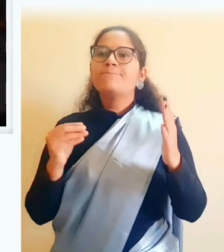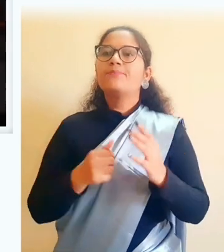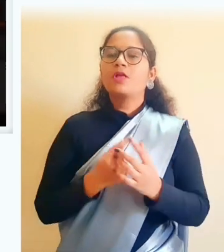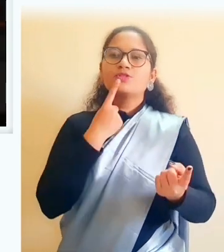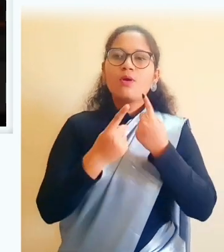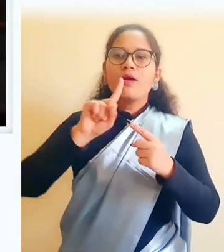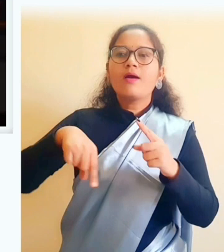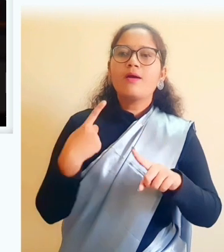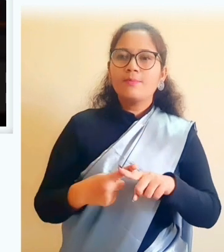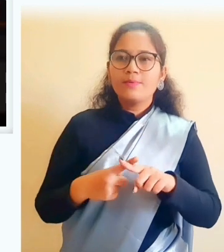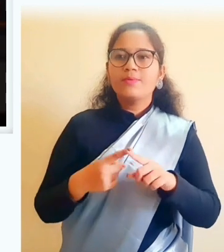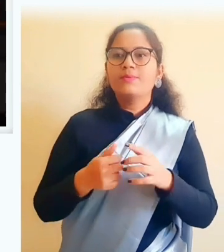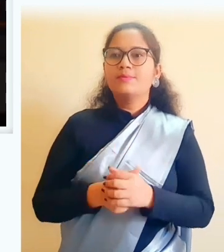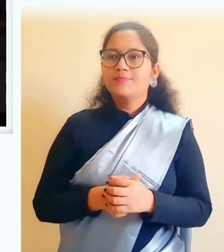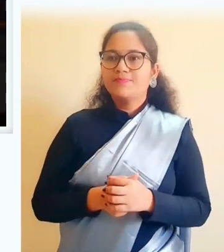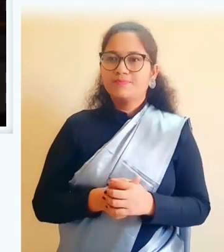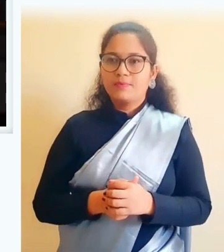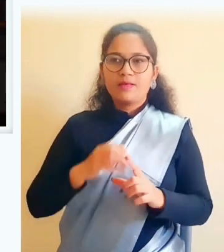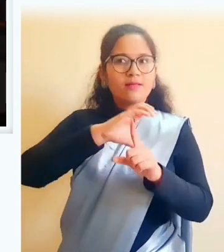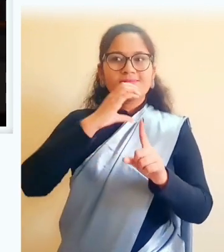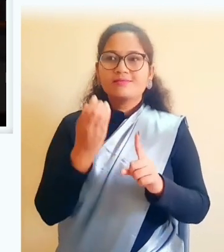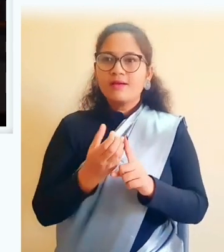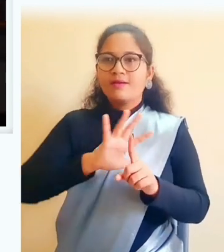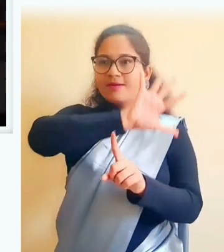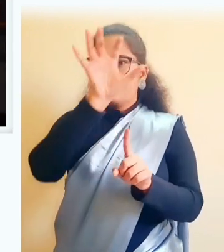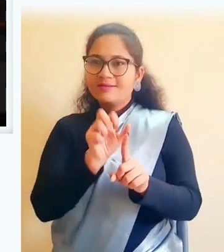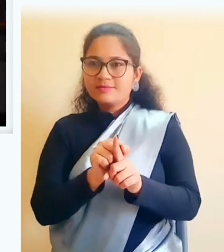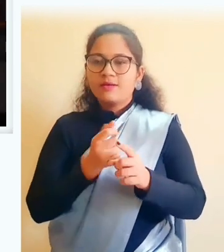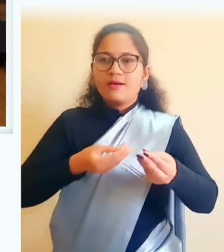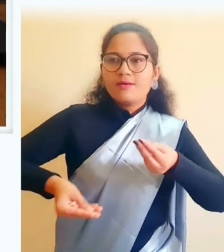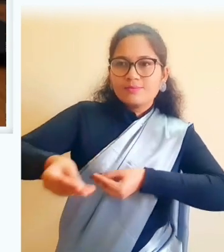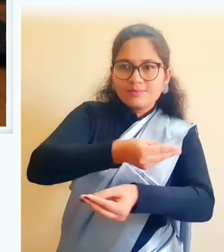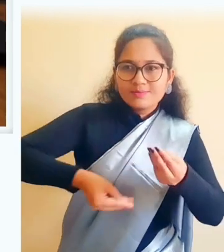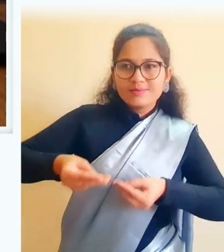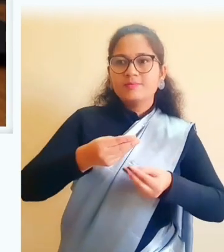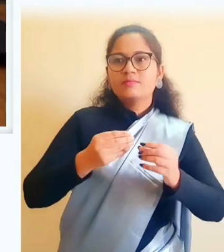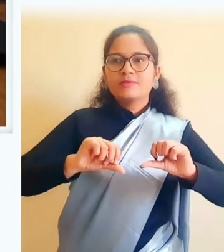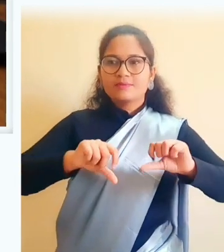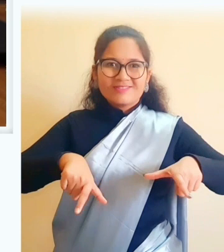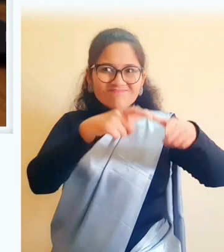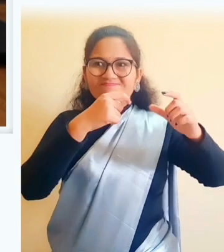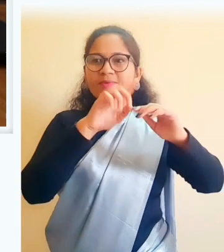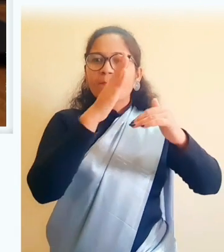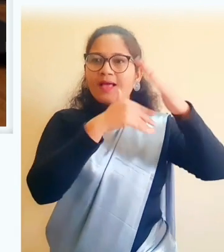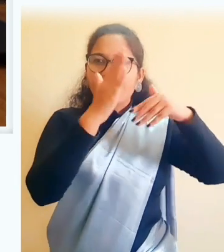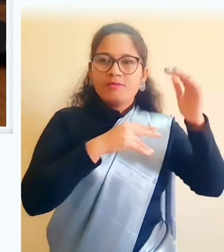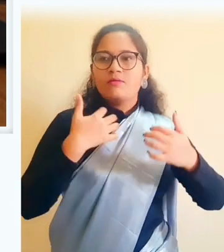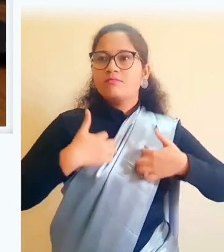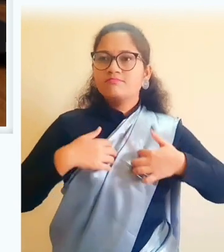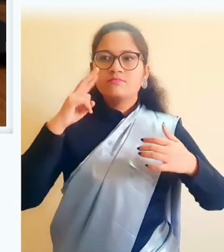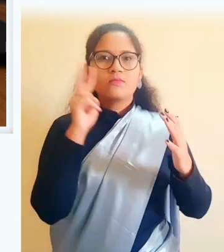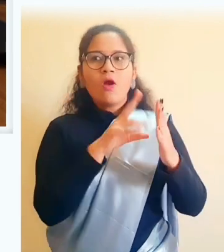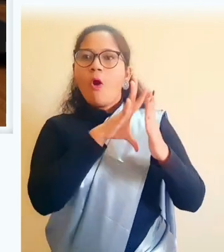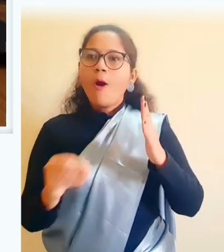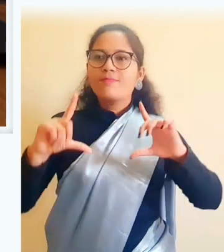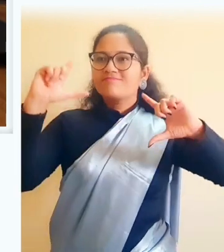all speaks to an idea of exchange between these cultures. The buildings, its reproductions, and the works of art that